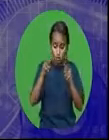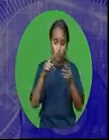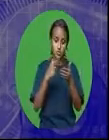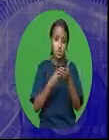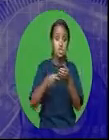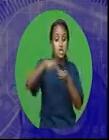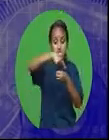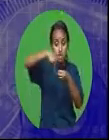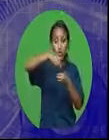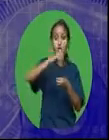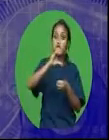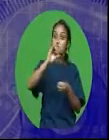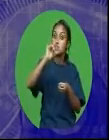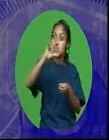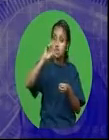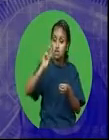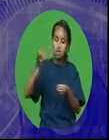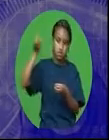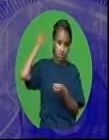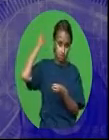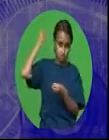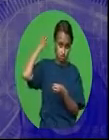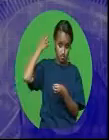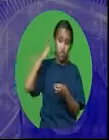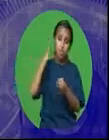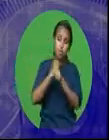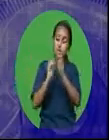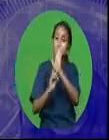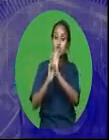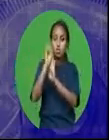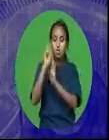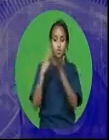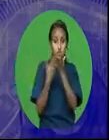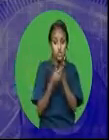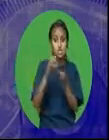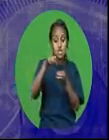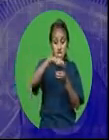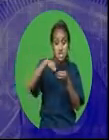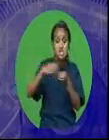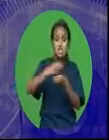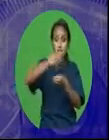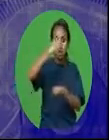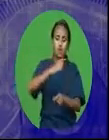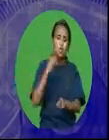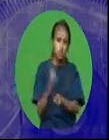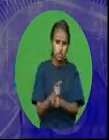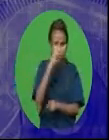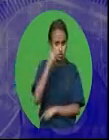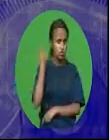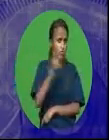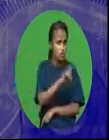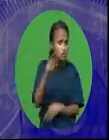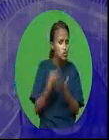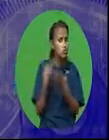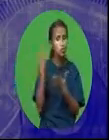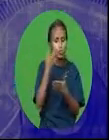circular cylinder are given on the screen. Make the development of this cylinder correctly. Don't forget to use